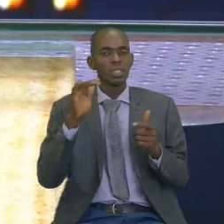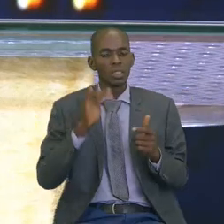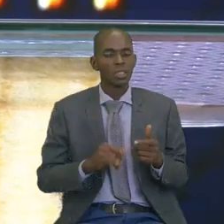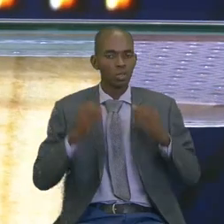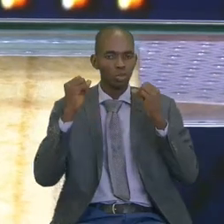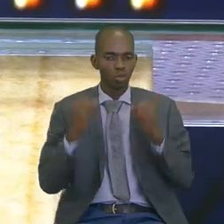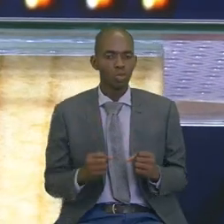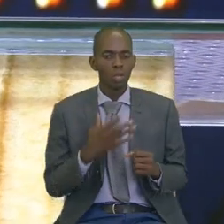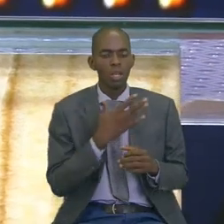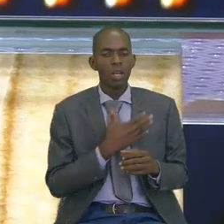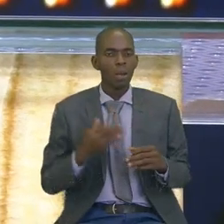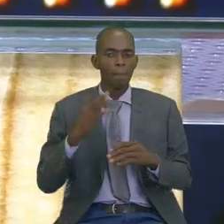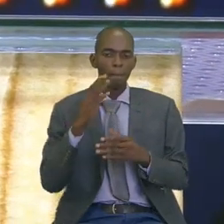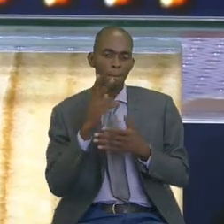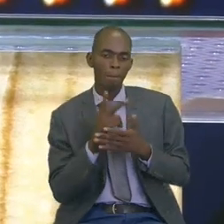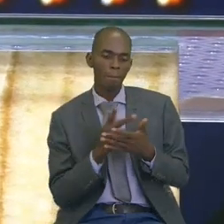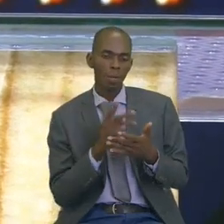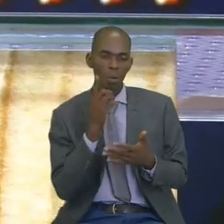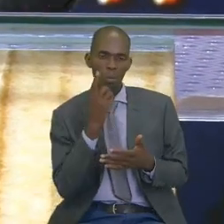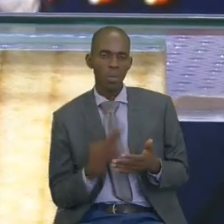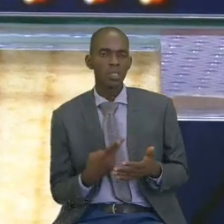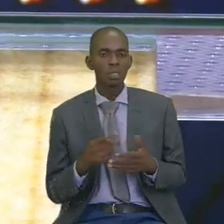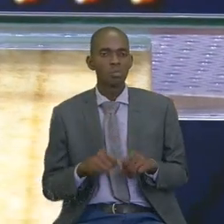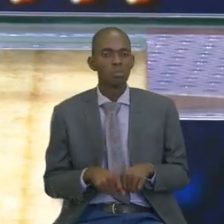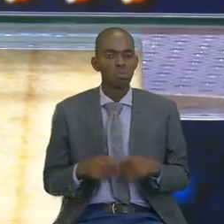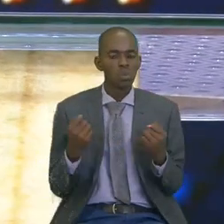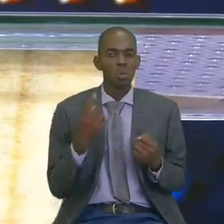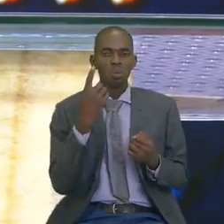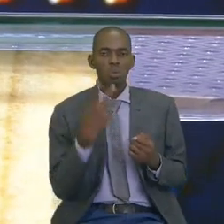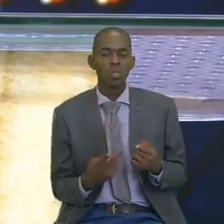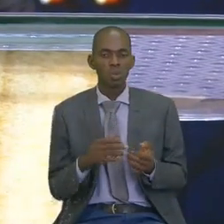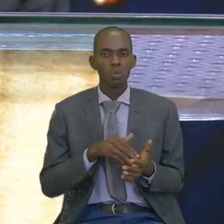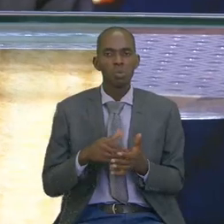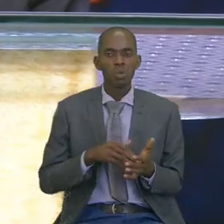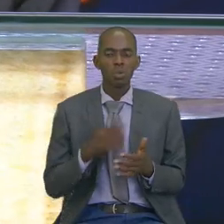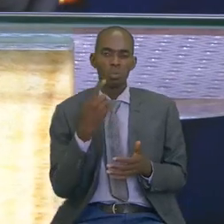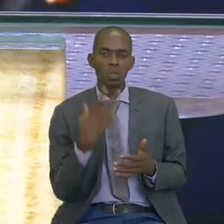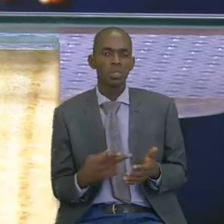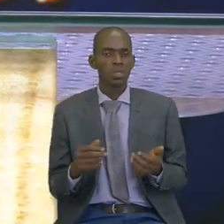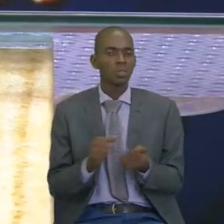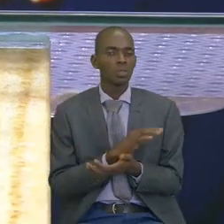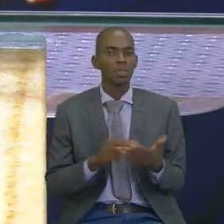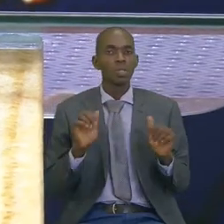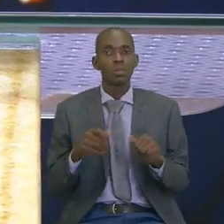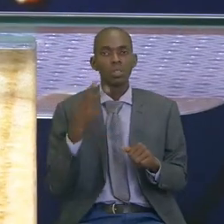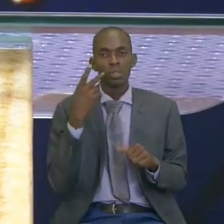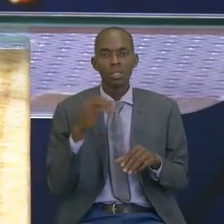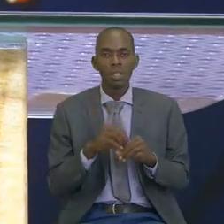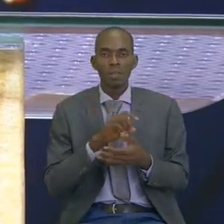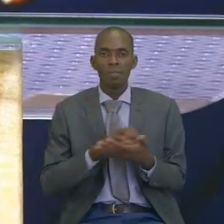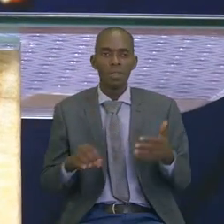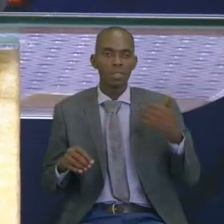broken, partly weak, partly destructible. It says in chapter 10